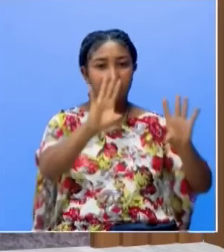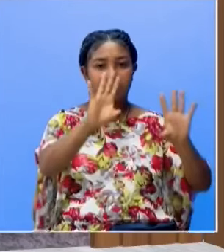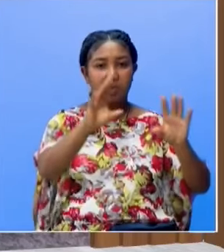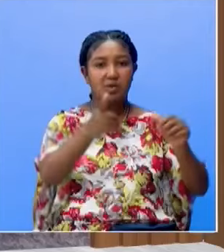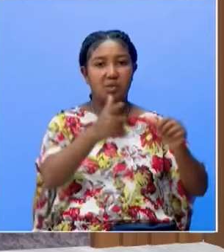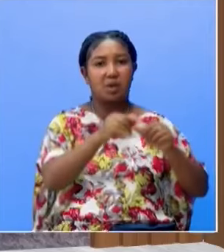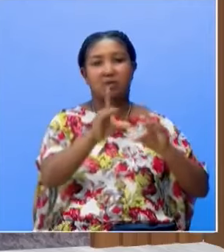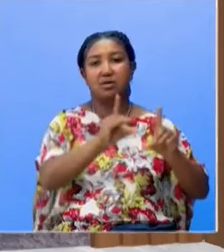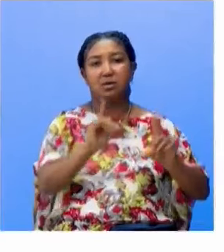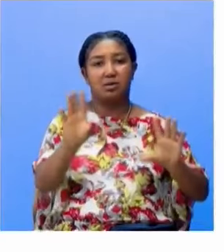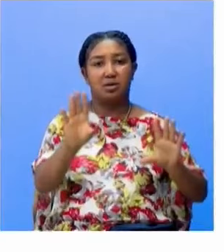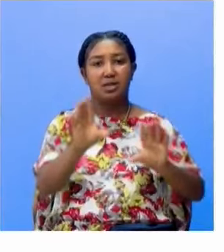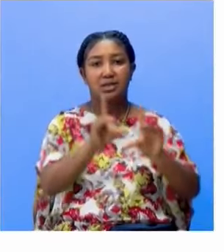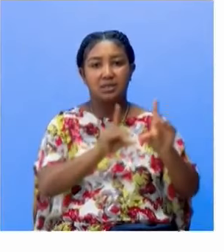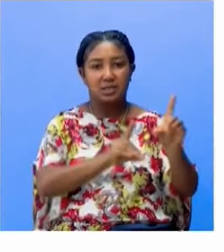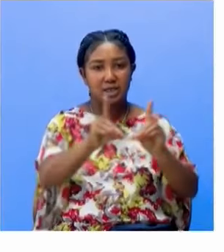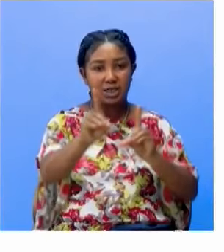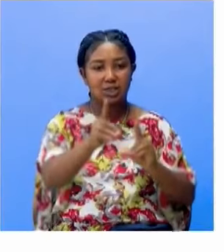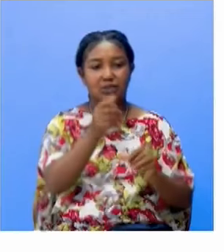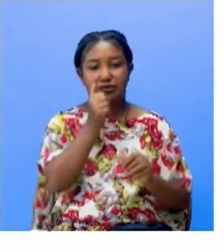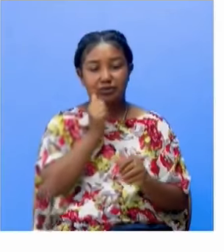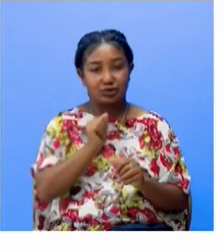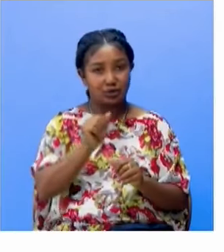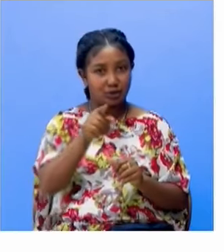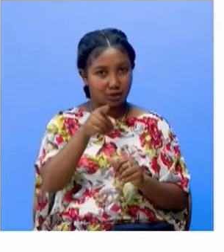did. Did she